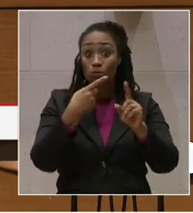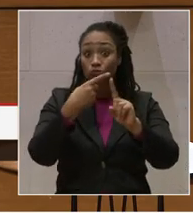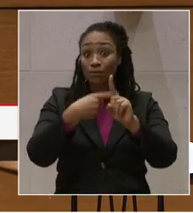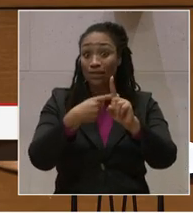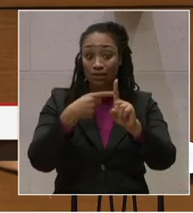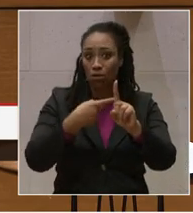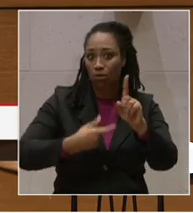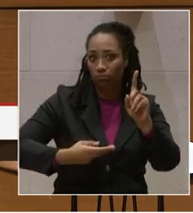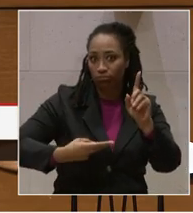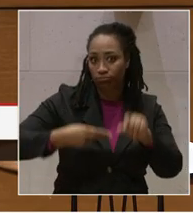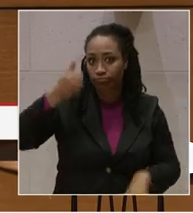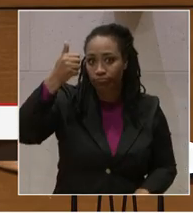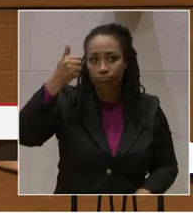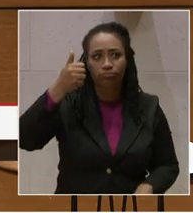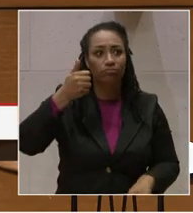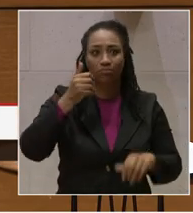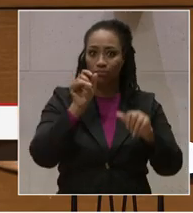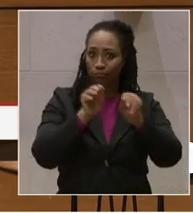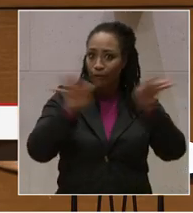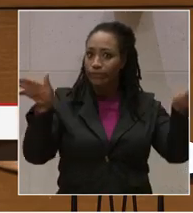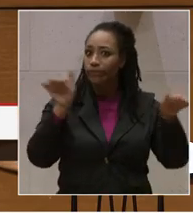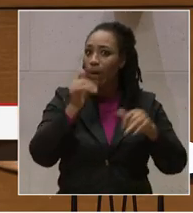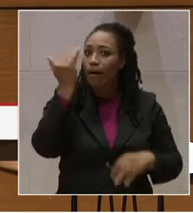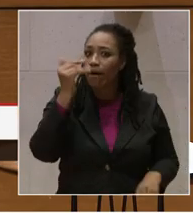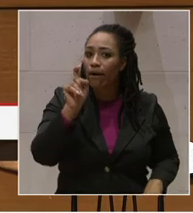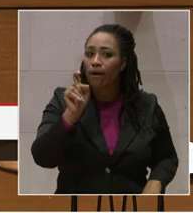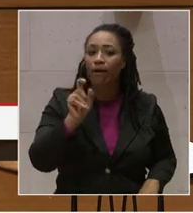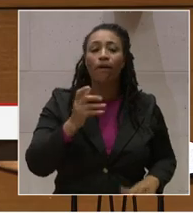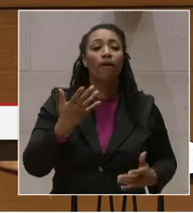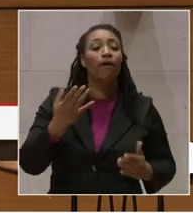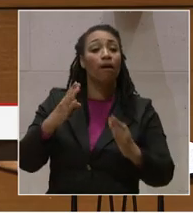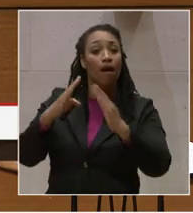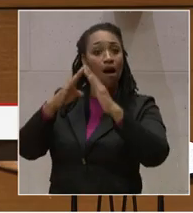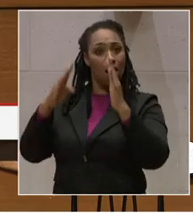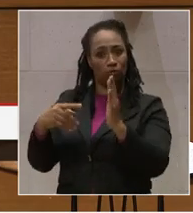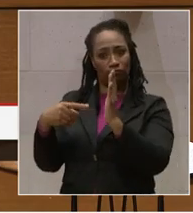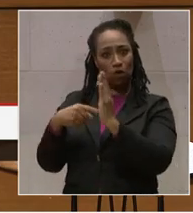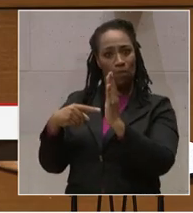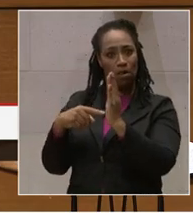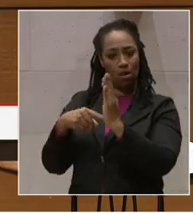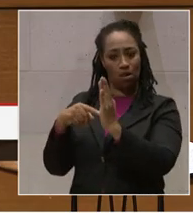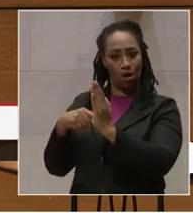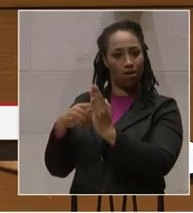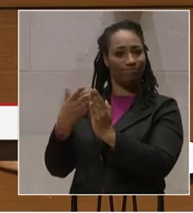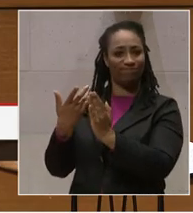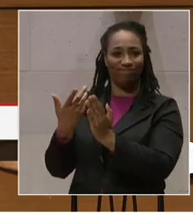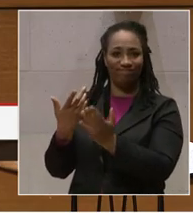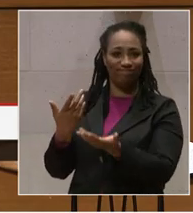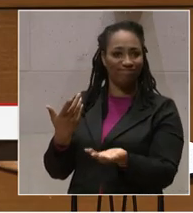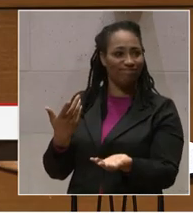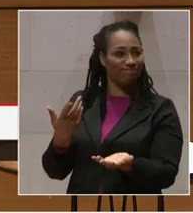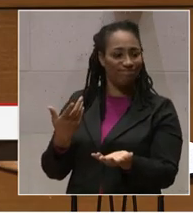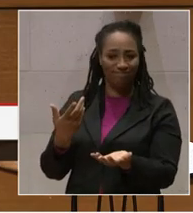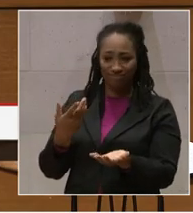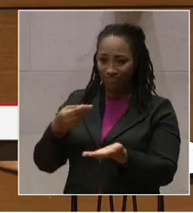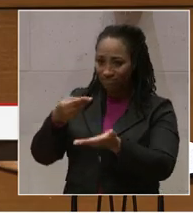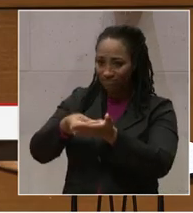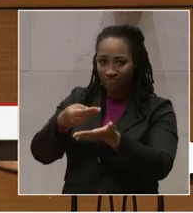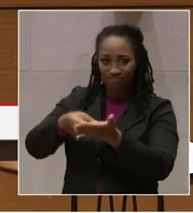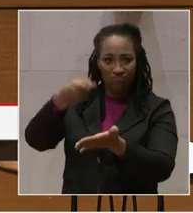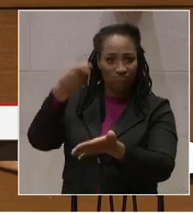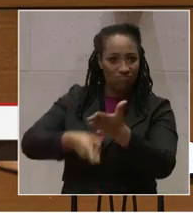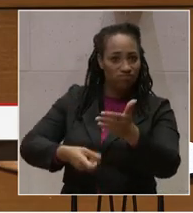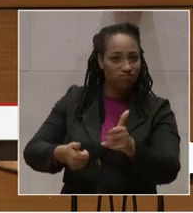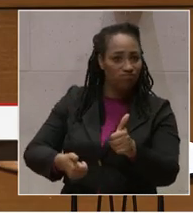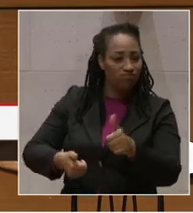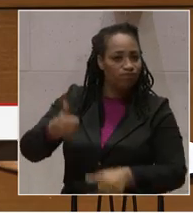homes. And so for the first time in a long time, everyone, almost everywhere except